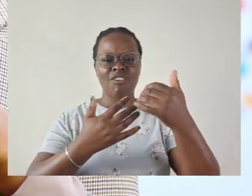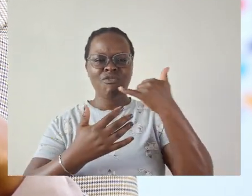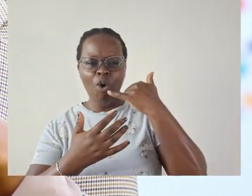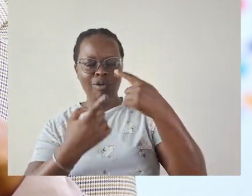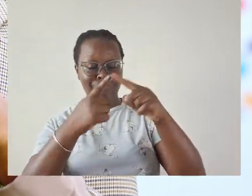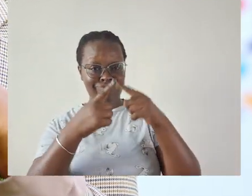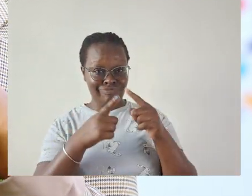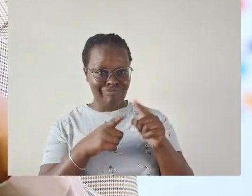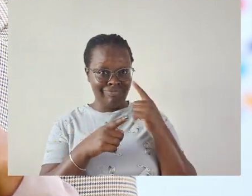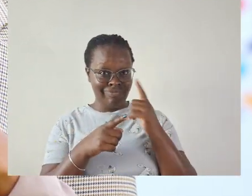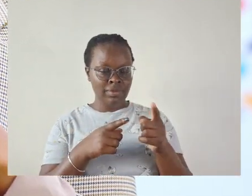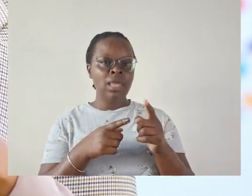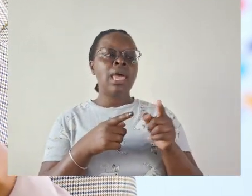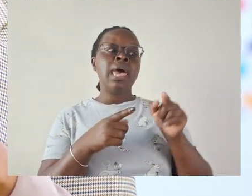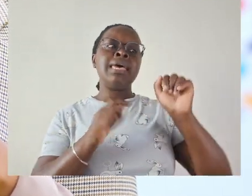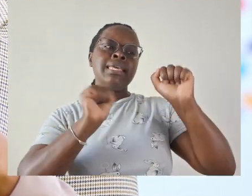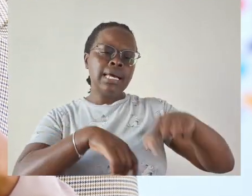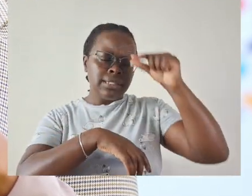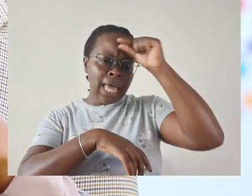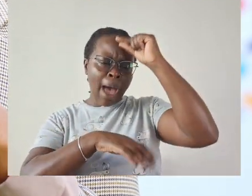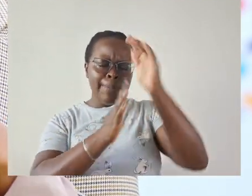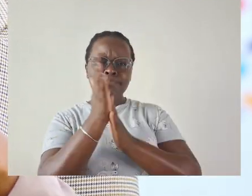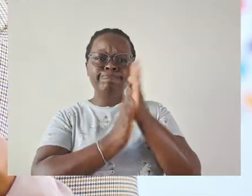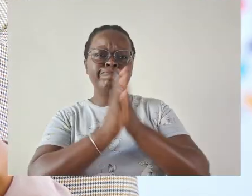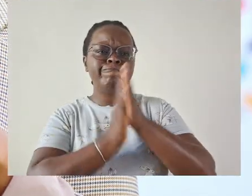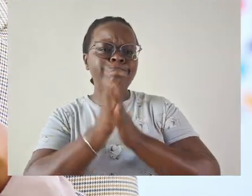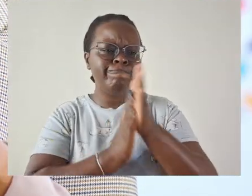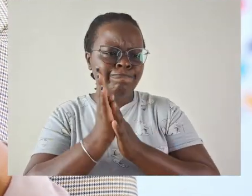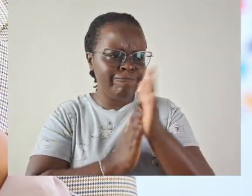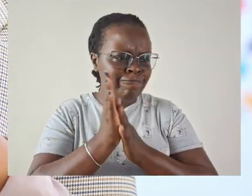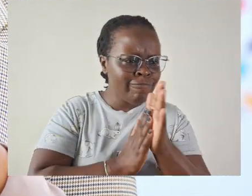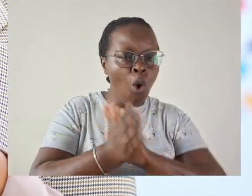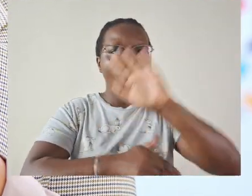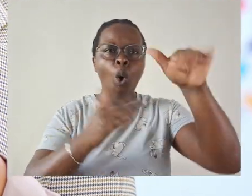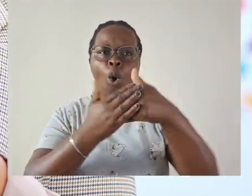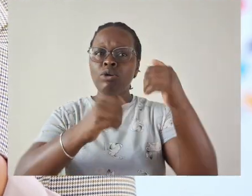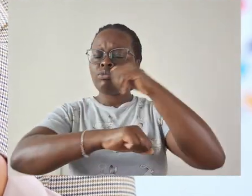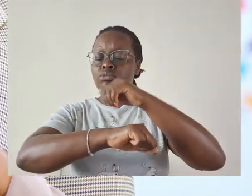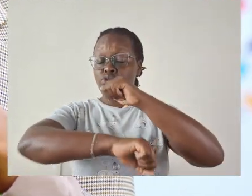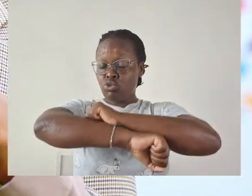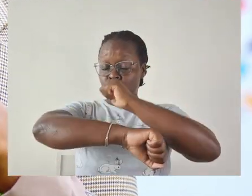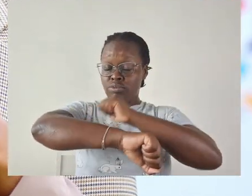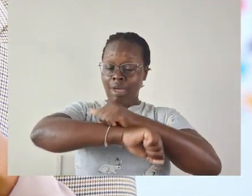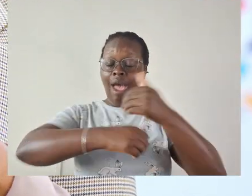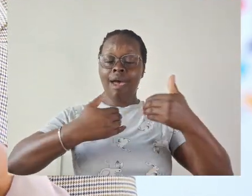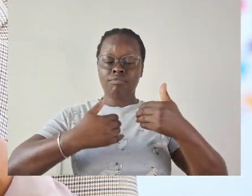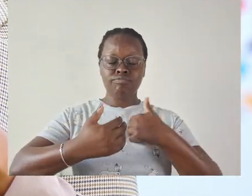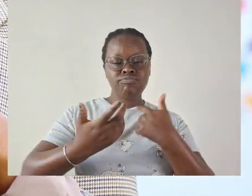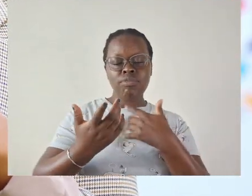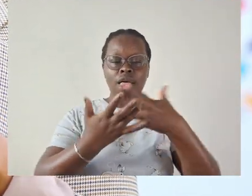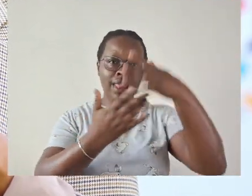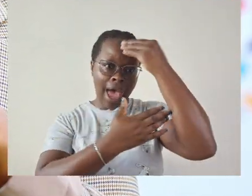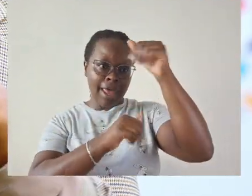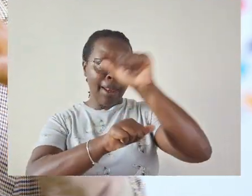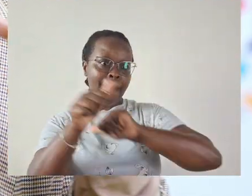every child is having digital learning, but how many schools actually have these devices, okay? I'll give you an example of